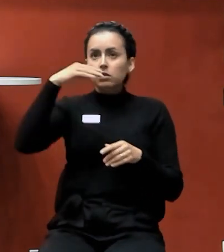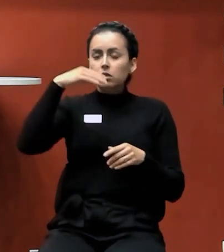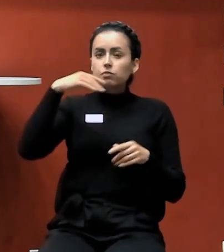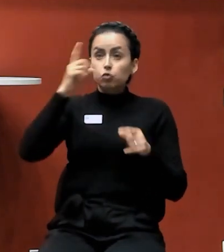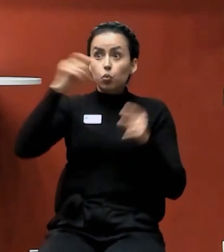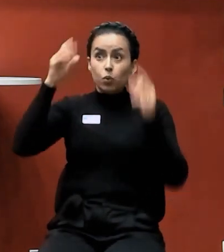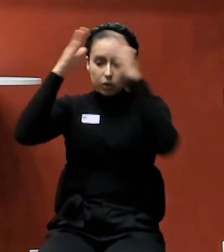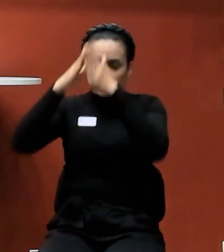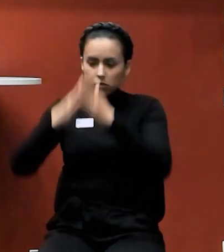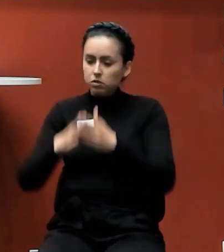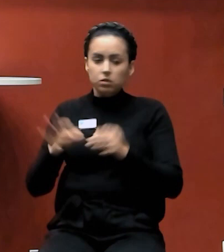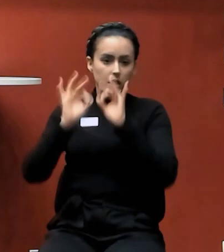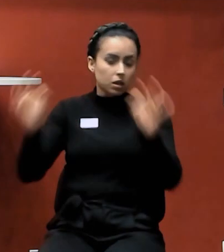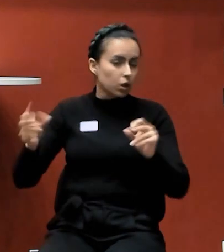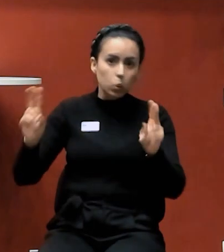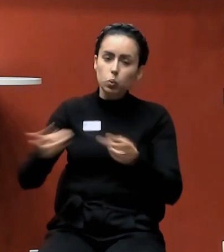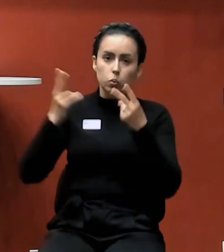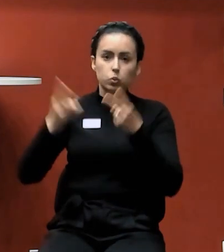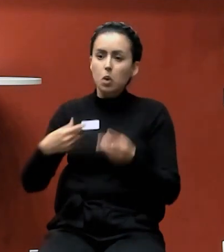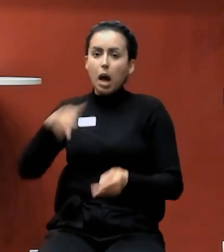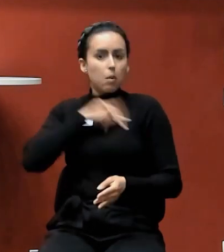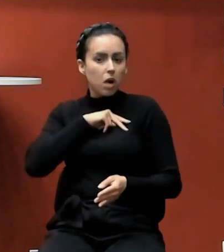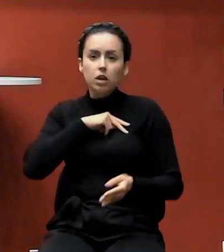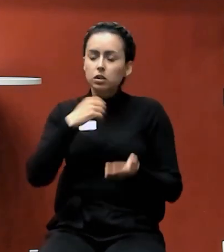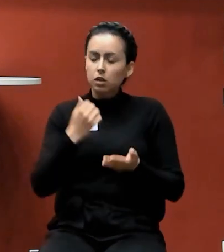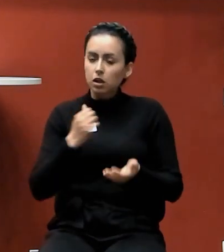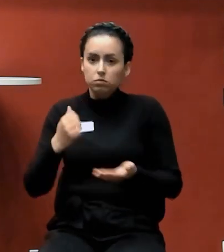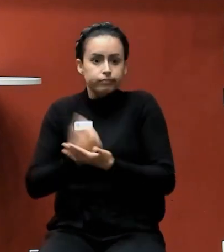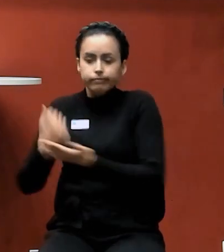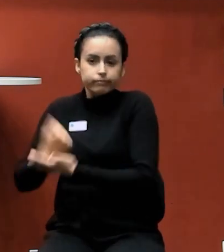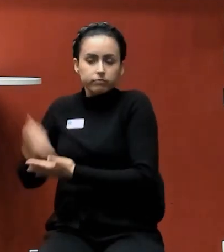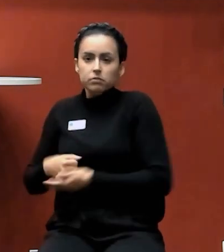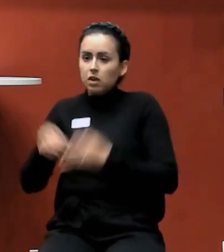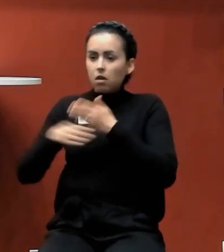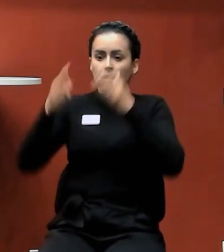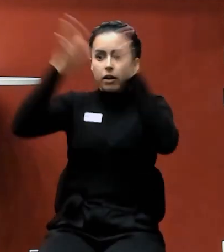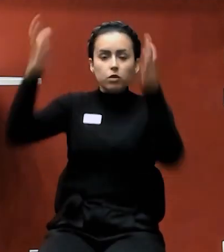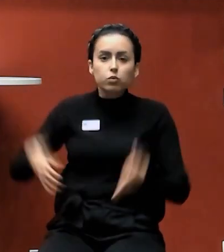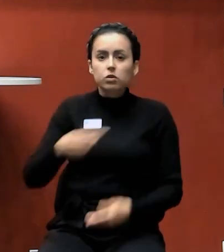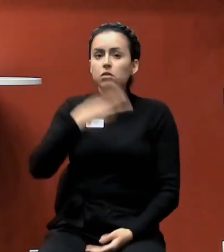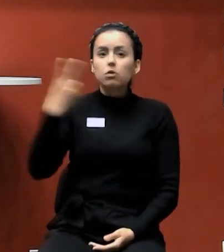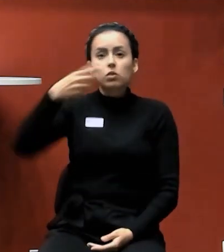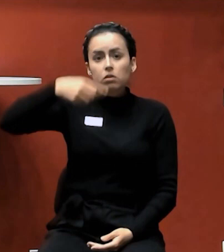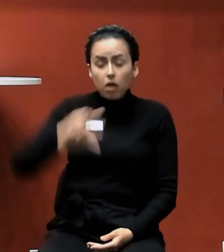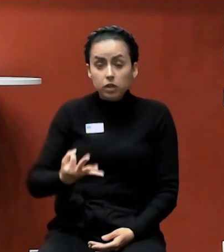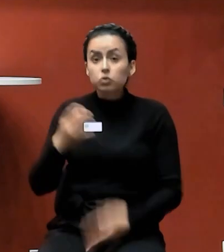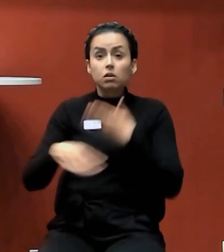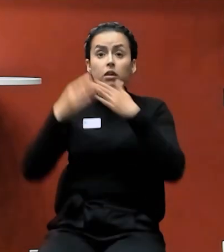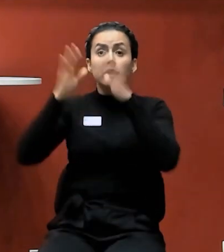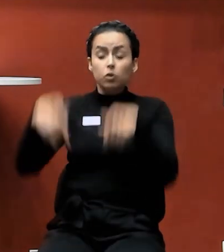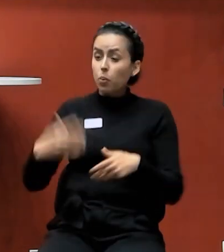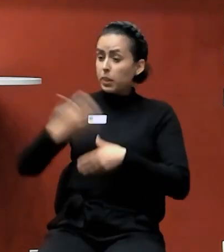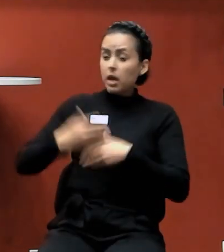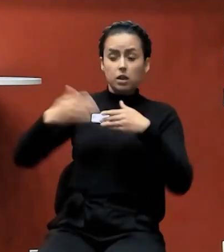new award-winning building, built in 2008. Yeah. And the theatre had these